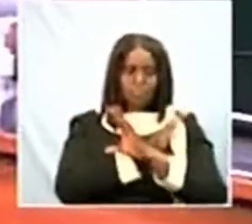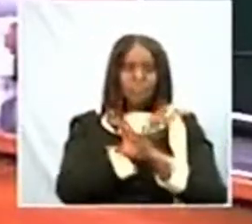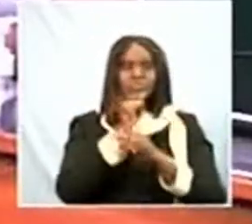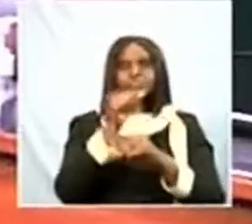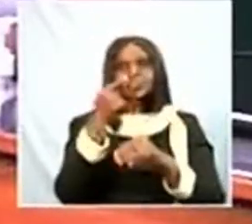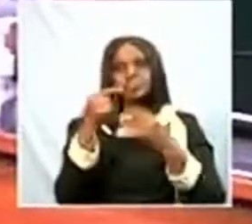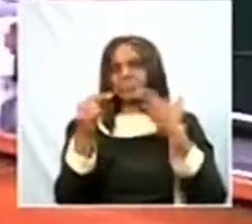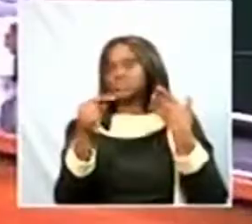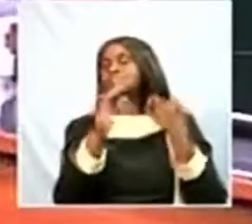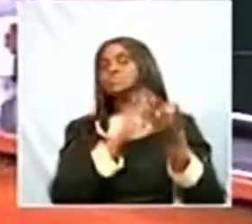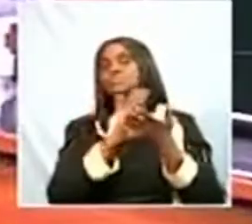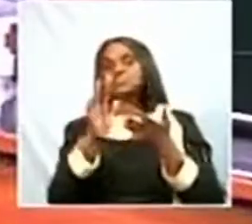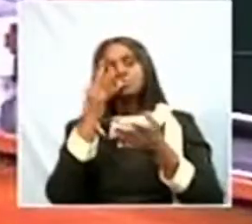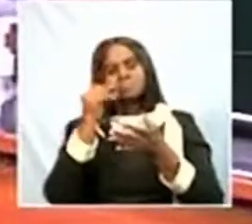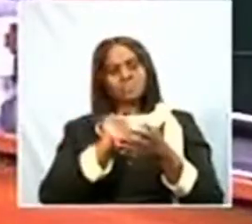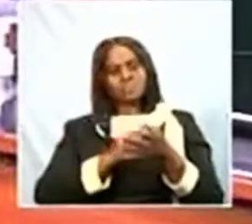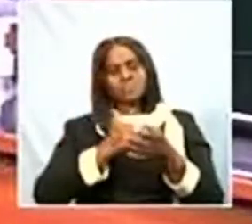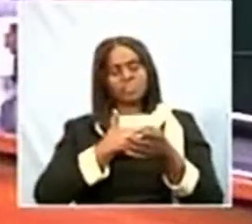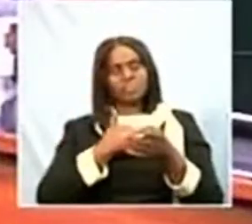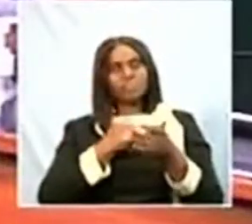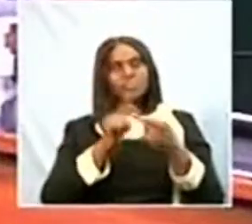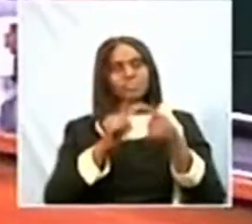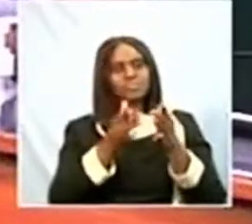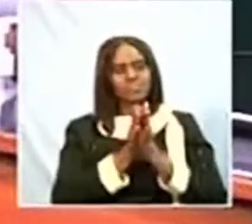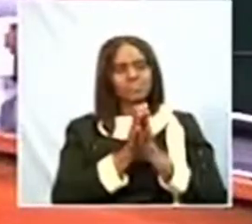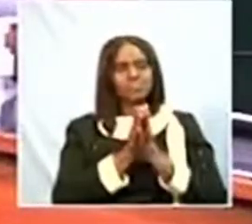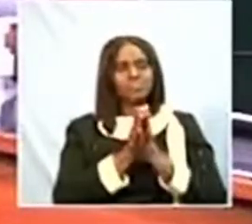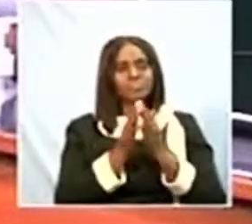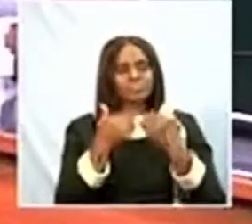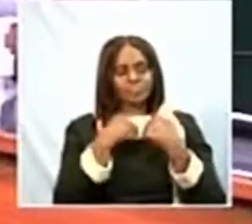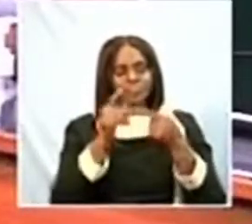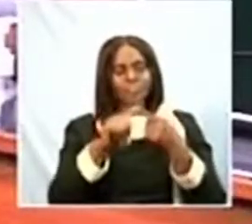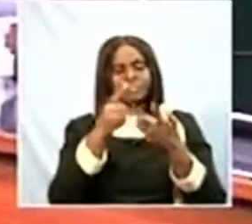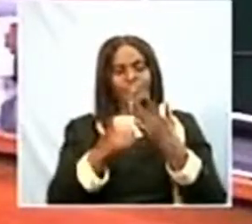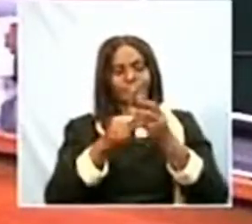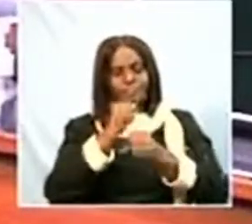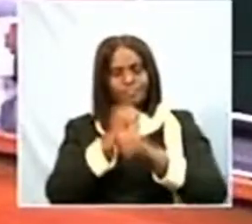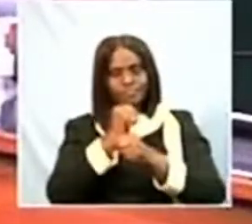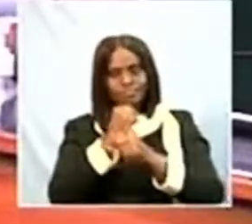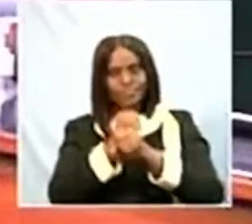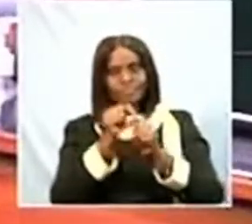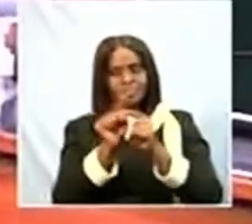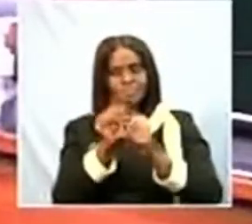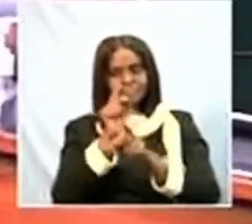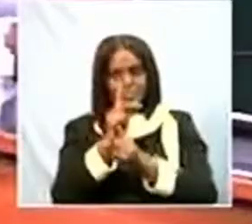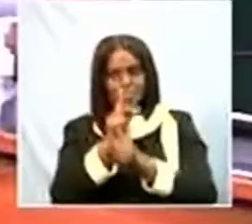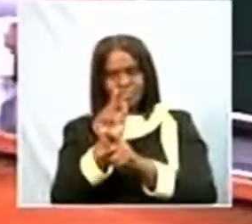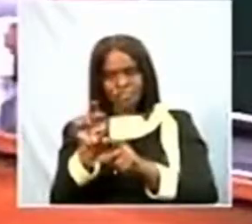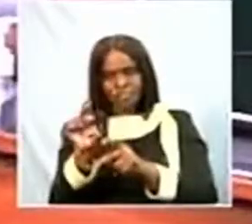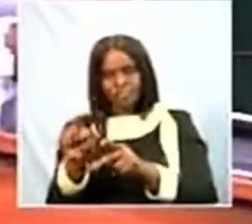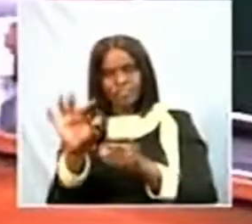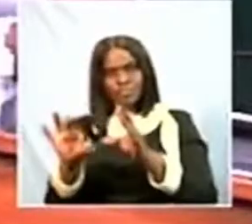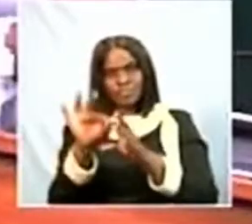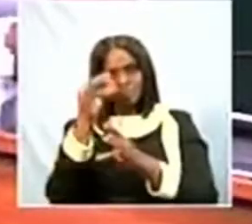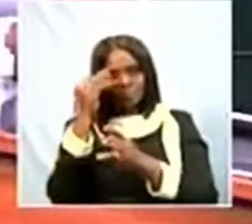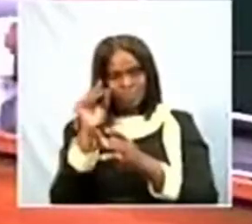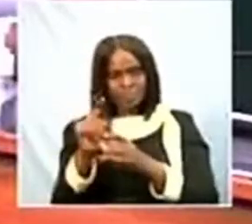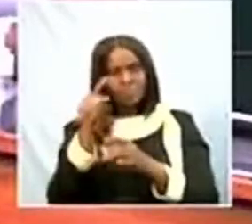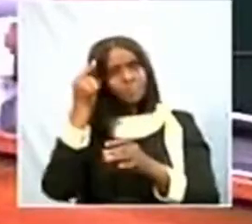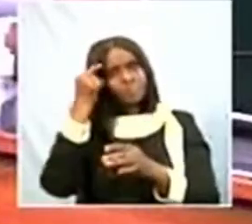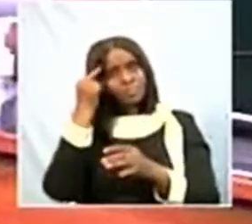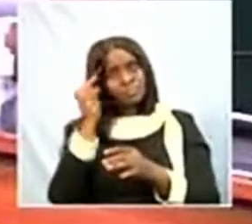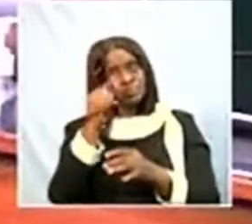green, and healthy, why do we have to urge it? But we have to urge the general public at large to keep up with the speed of the